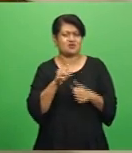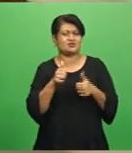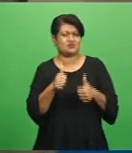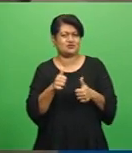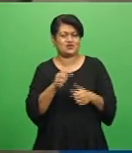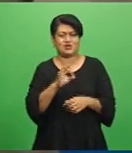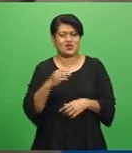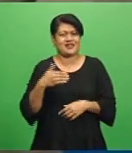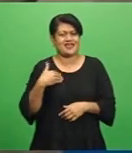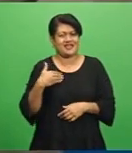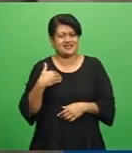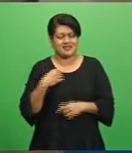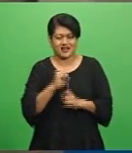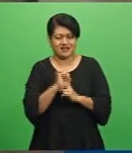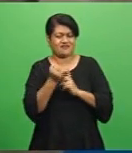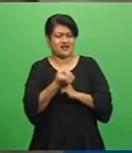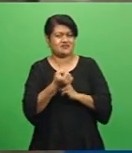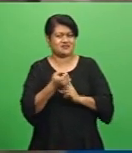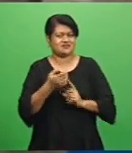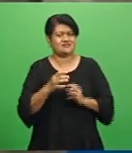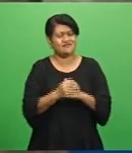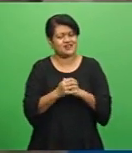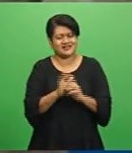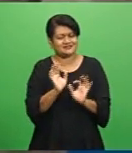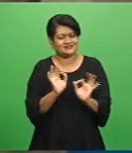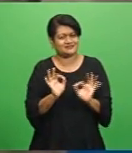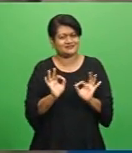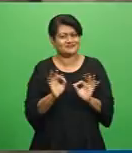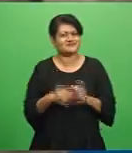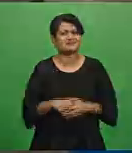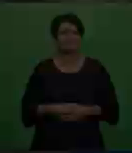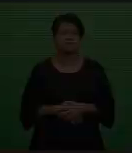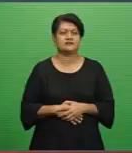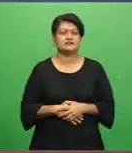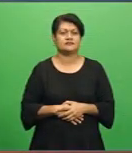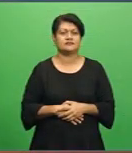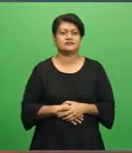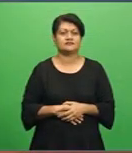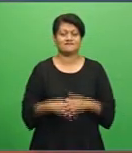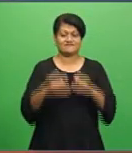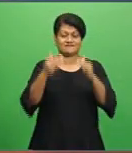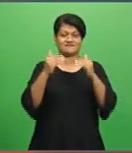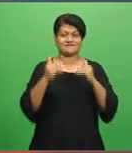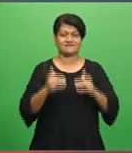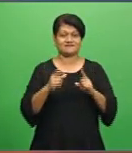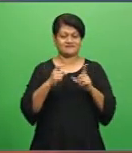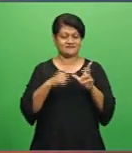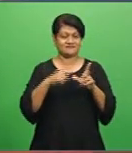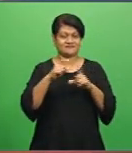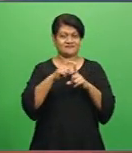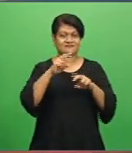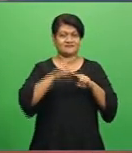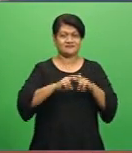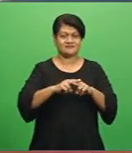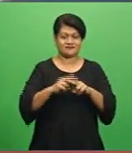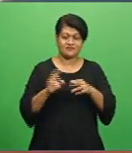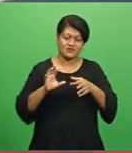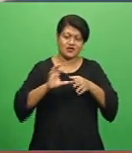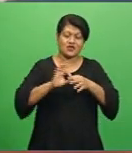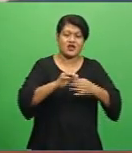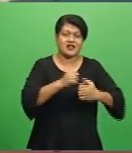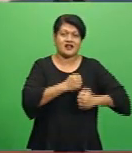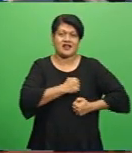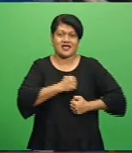not environmentally friendly. Apinisa Wangairandovu, FBC News. Up ahead, ADF personnel to join RFMF